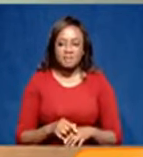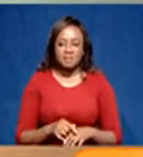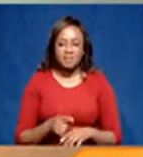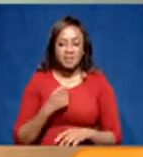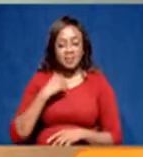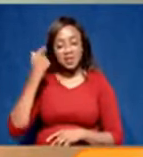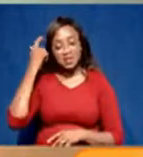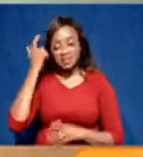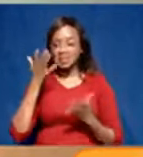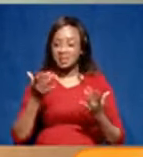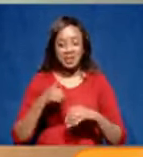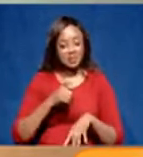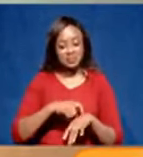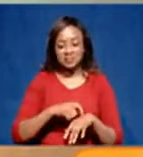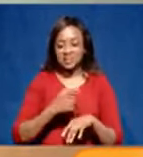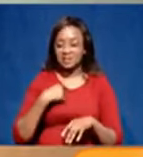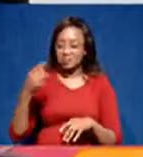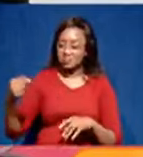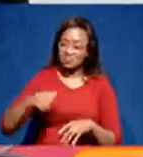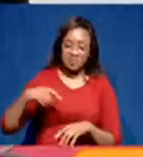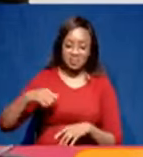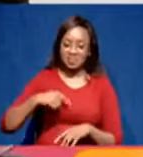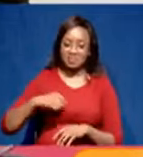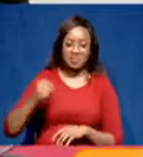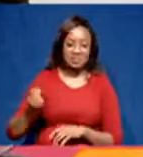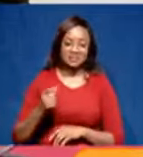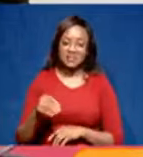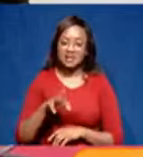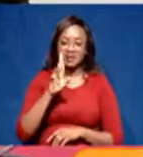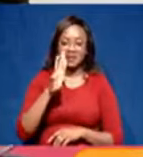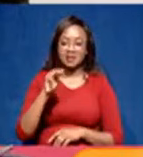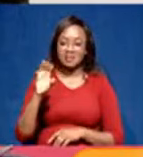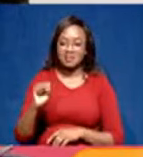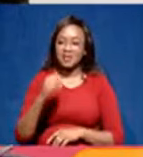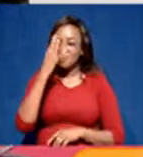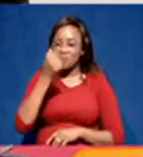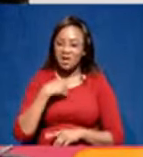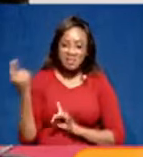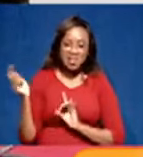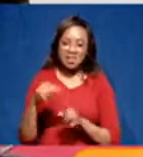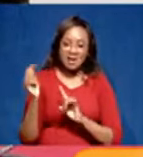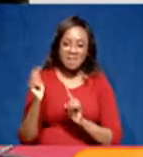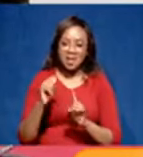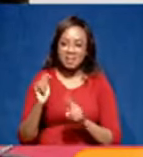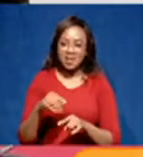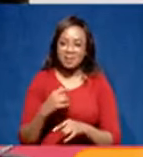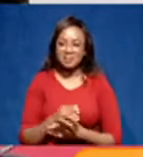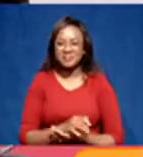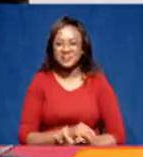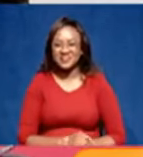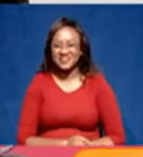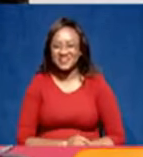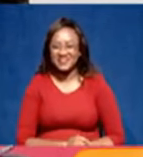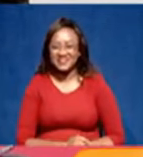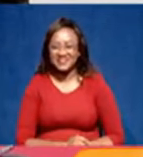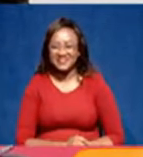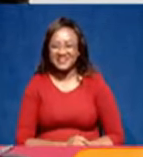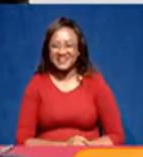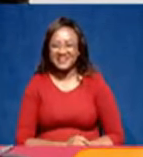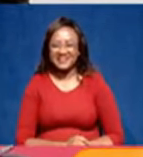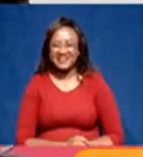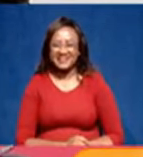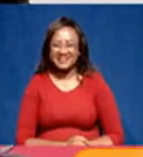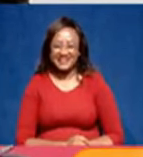payroll for Royal Media Services. Hopefully, I perform well tonight. You may have to deduct your shift. Complete